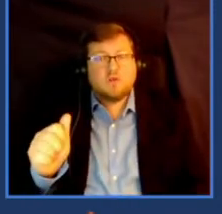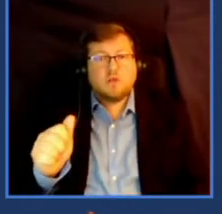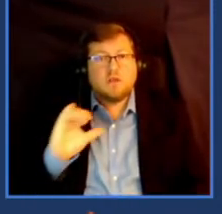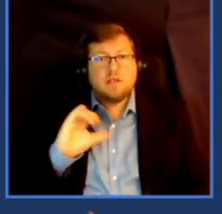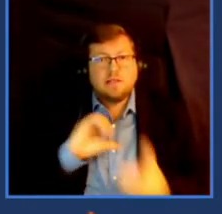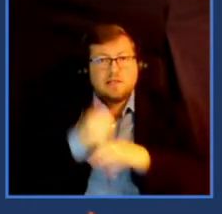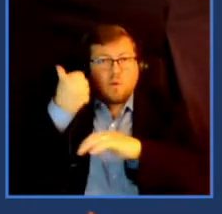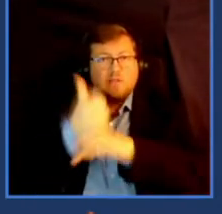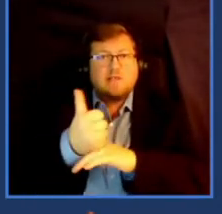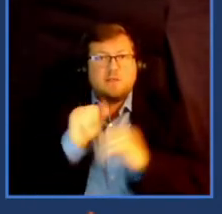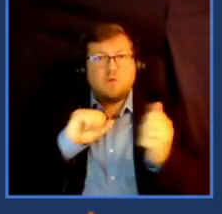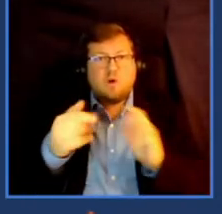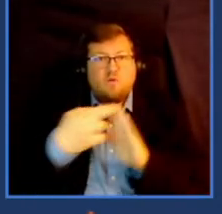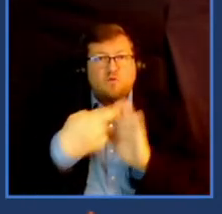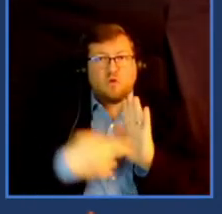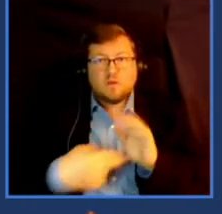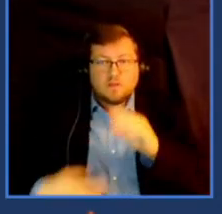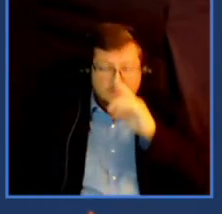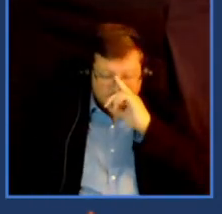No, sir, not yet.